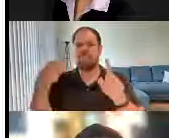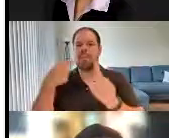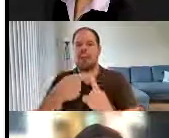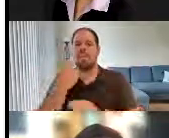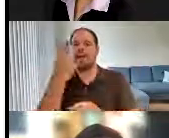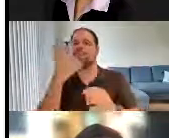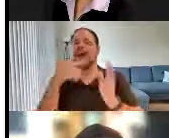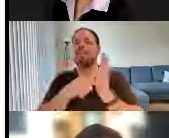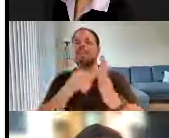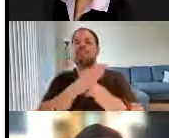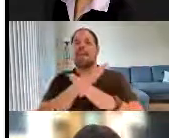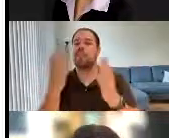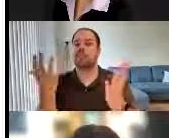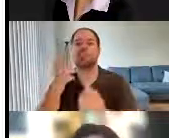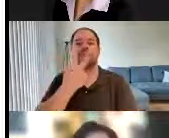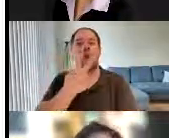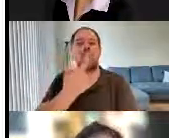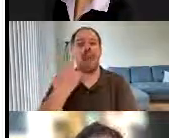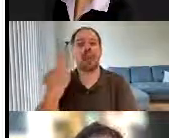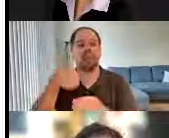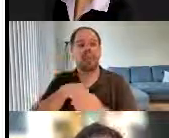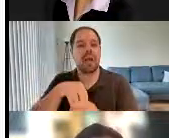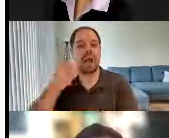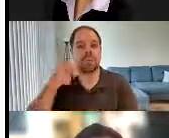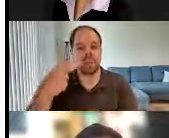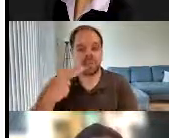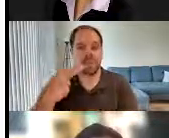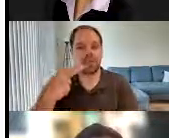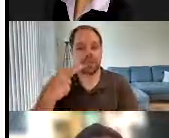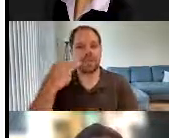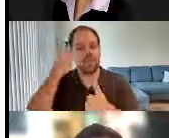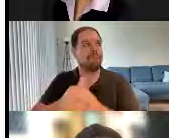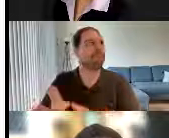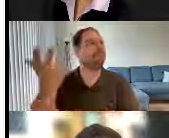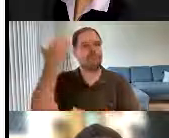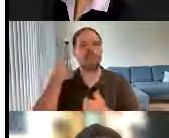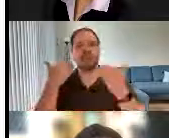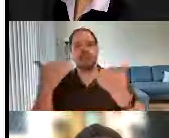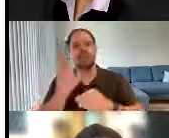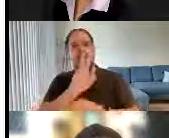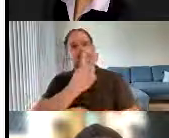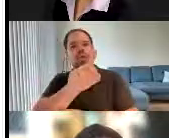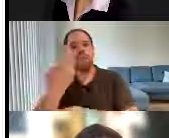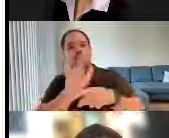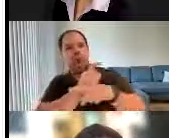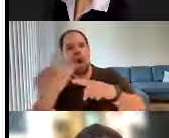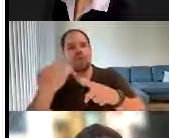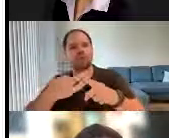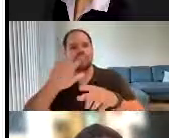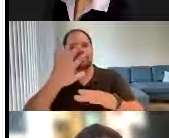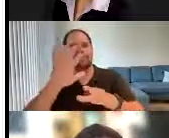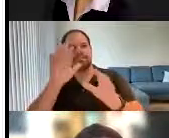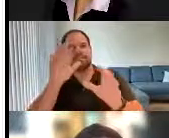I'm not going to get into too much in depth about this, but an example of a barrier is 211 for a person with disabilities